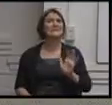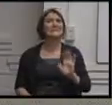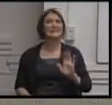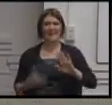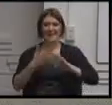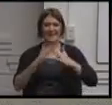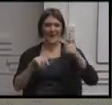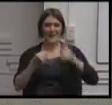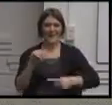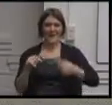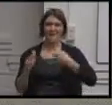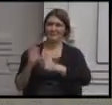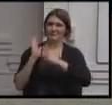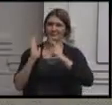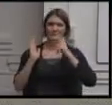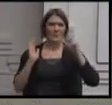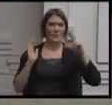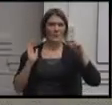And that's where I